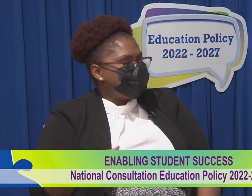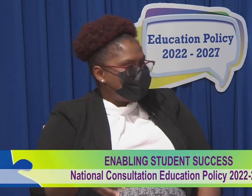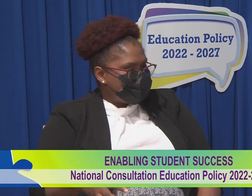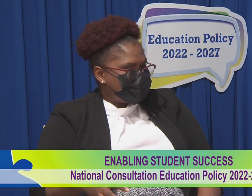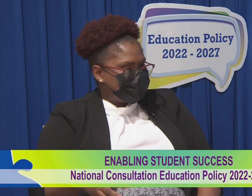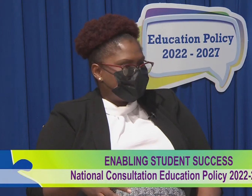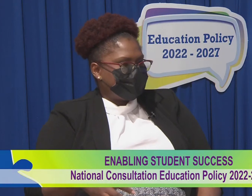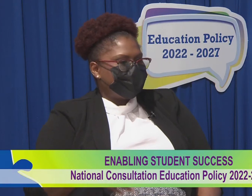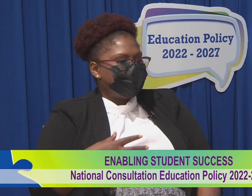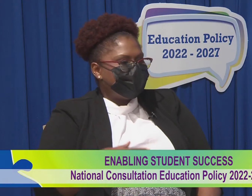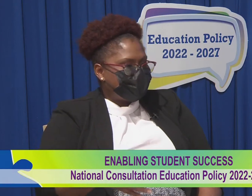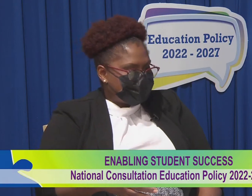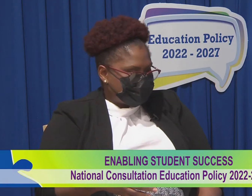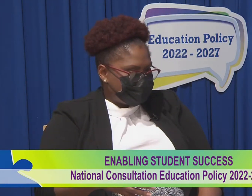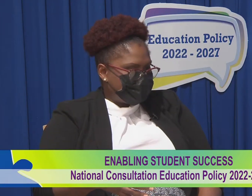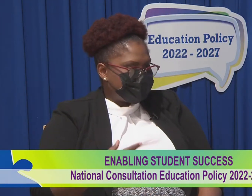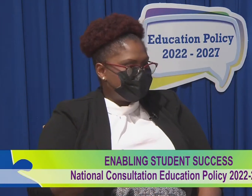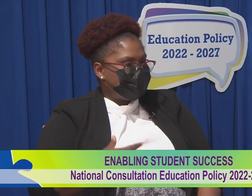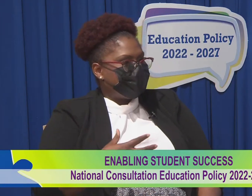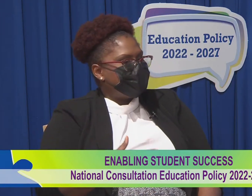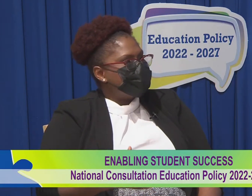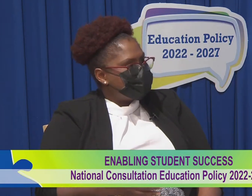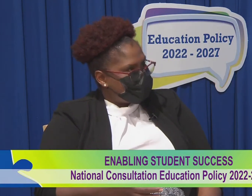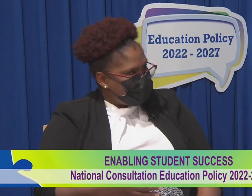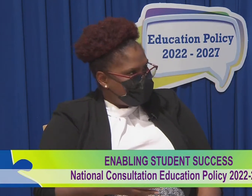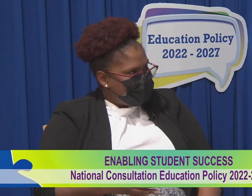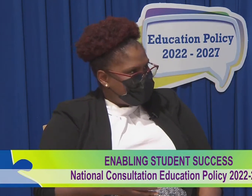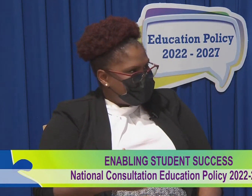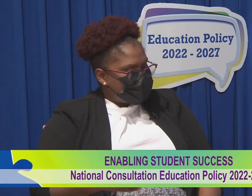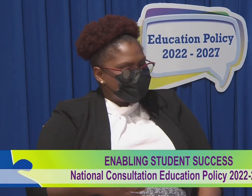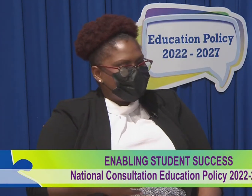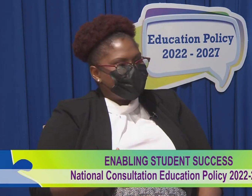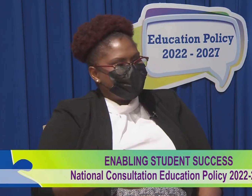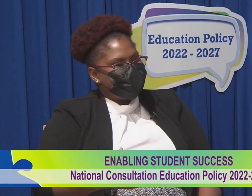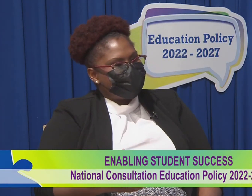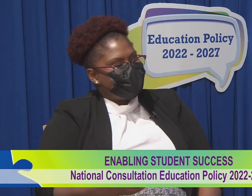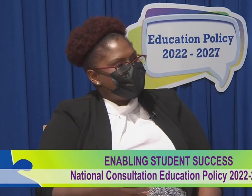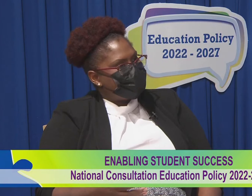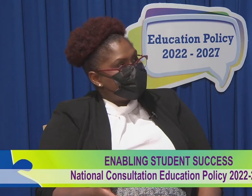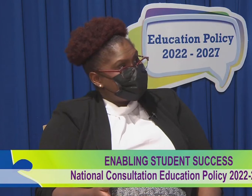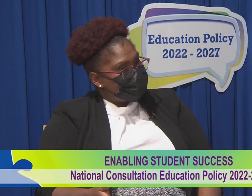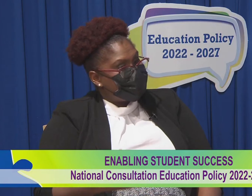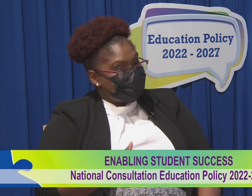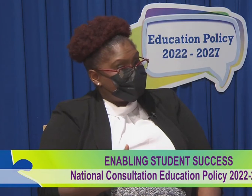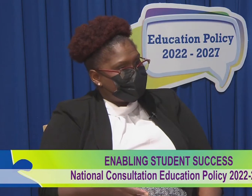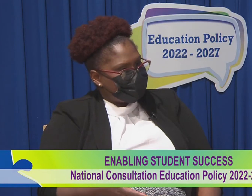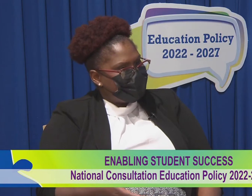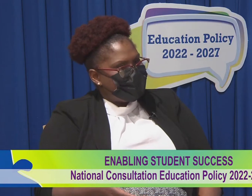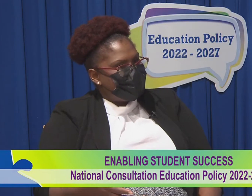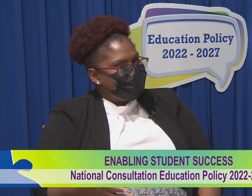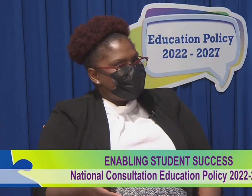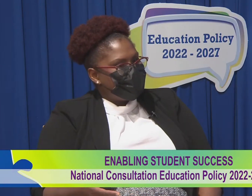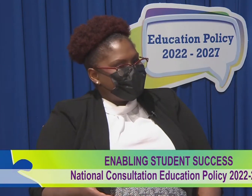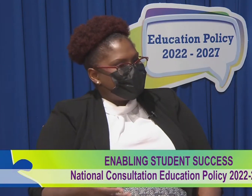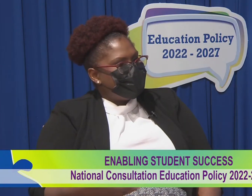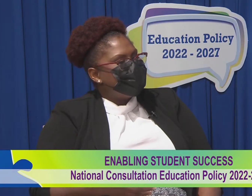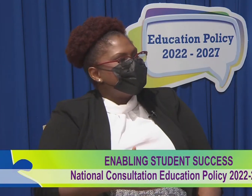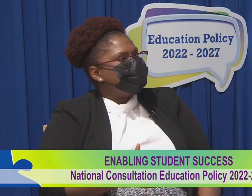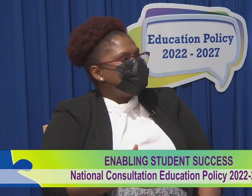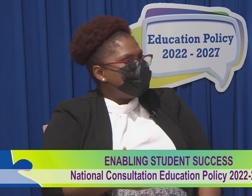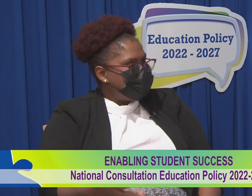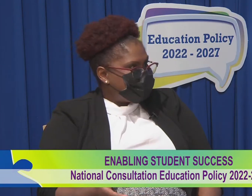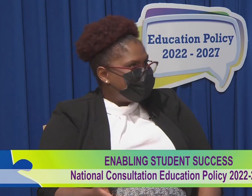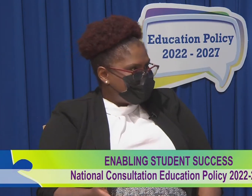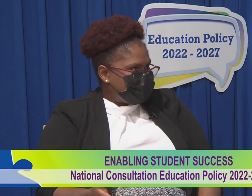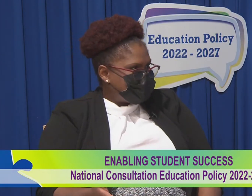voice within the education system, within the classroom, to speak their truth. And it's only when they speak their truth, then we